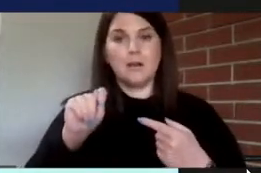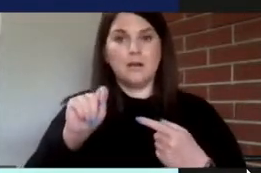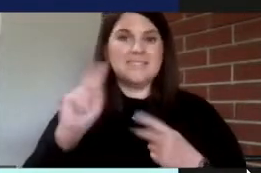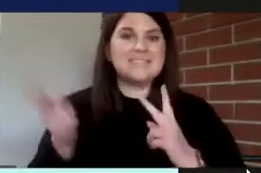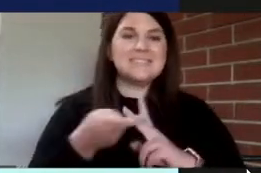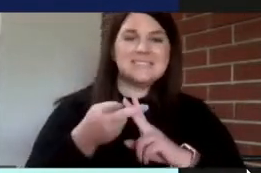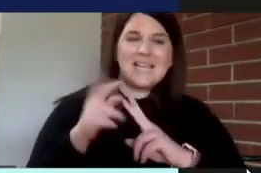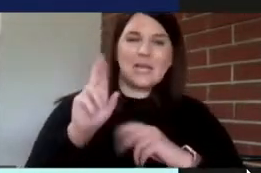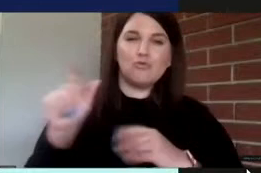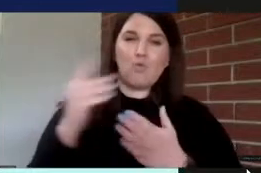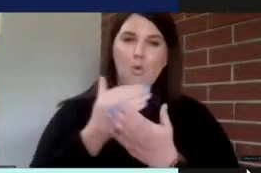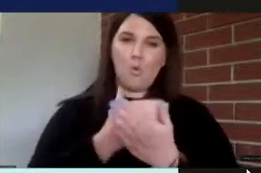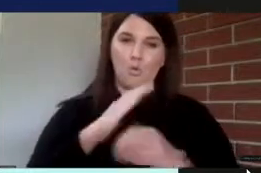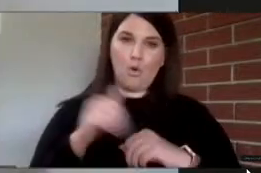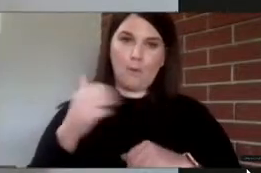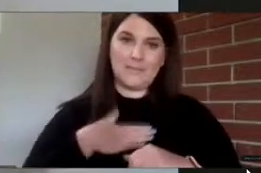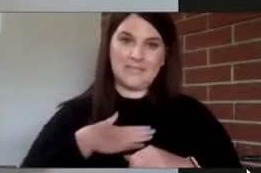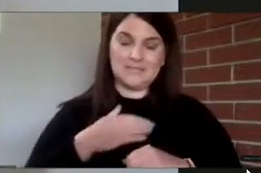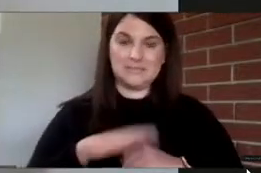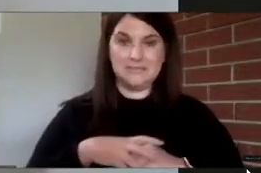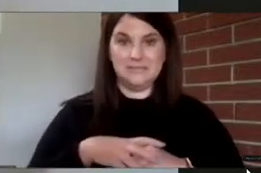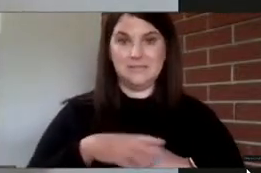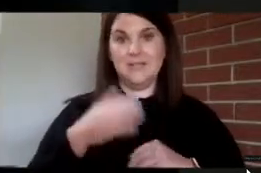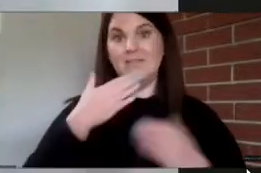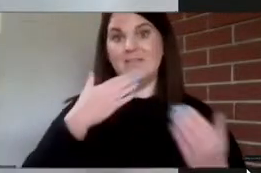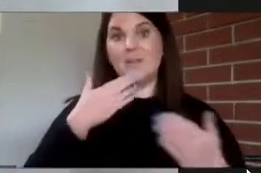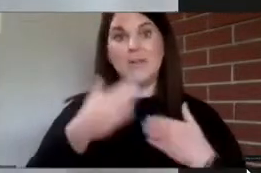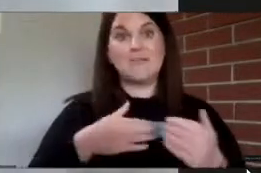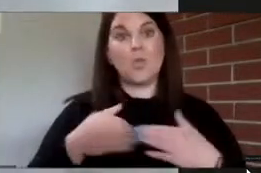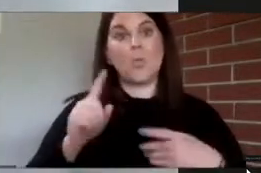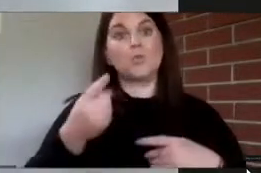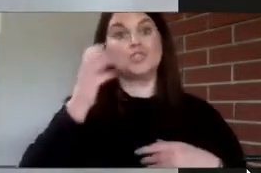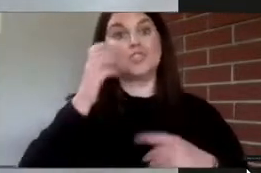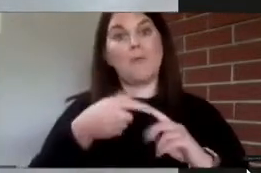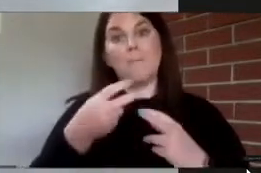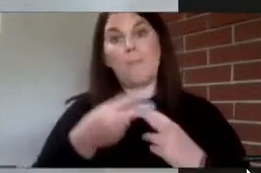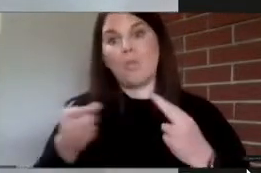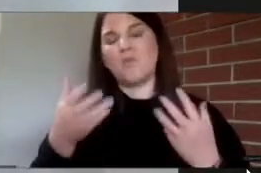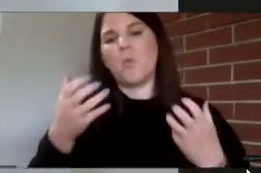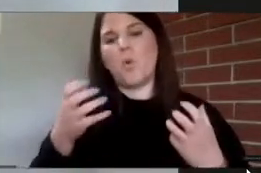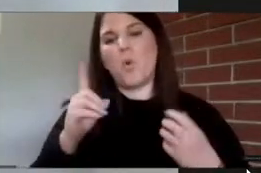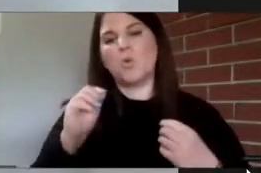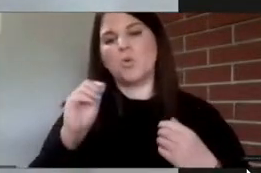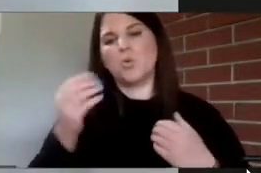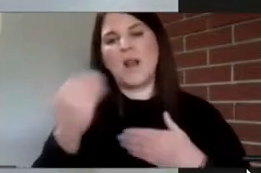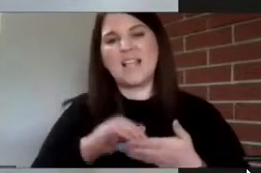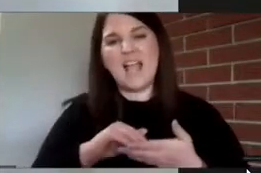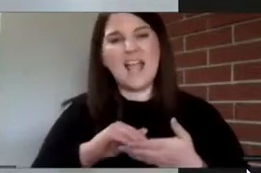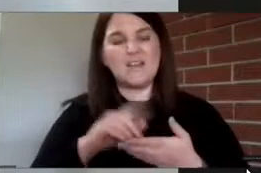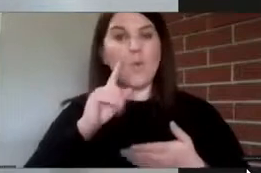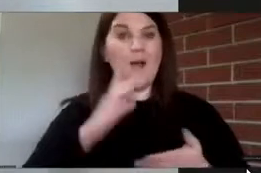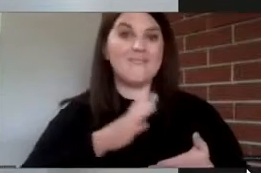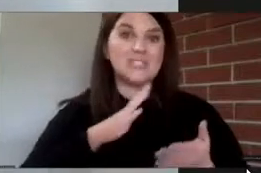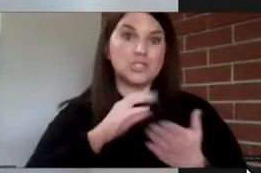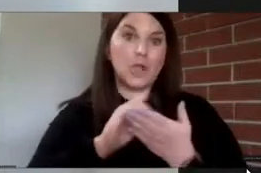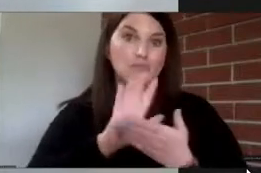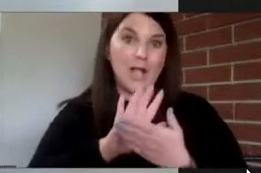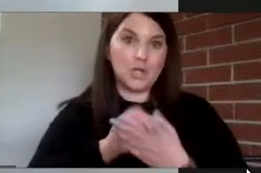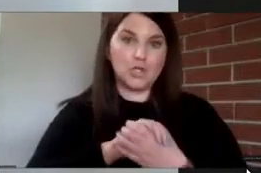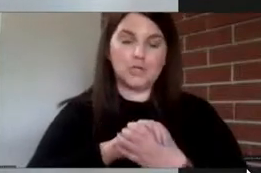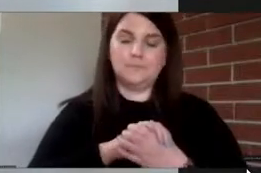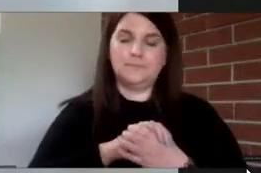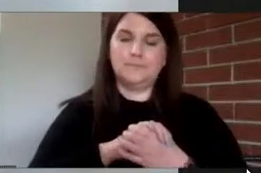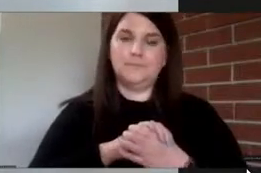please. Thank you. Even though we just heard from both of you, but I would like to do the roll call again for official record.